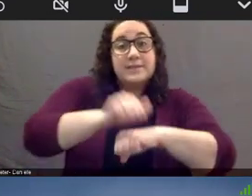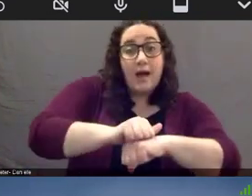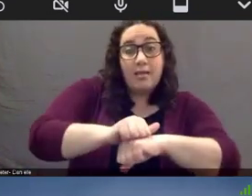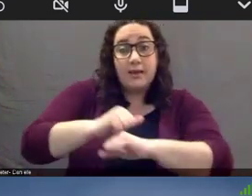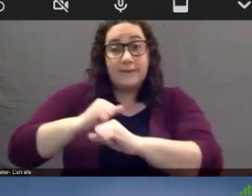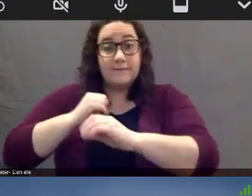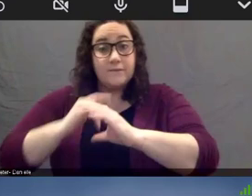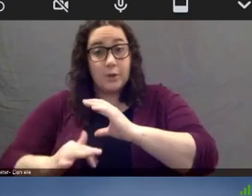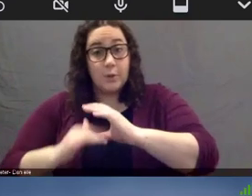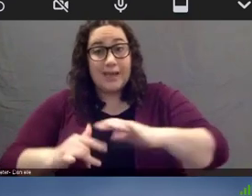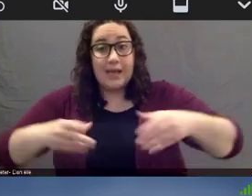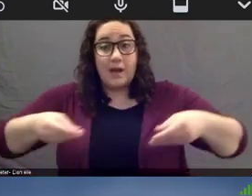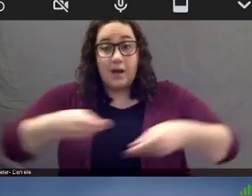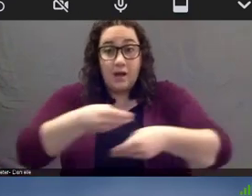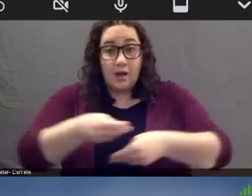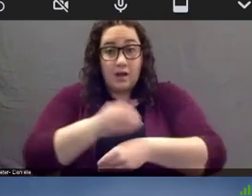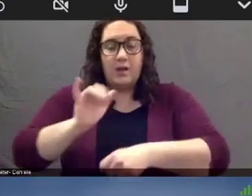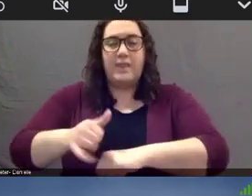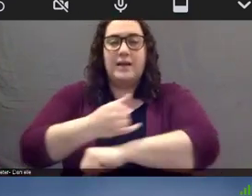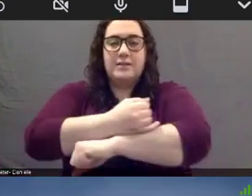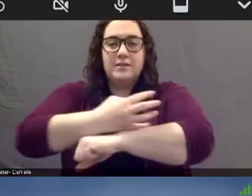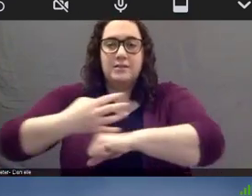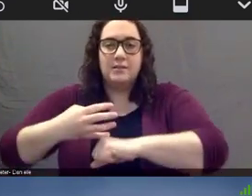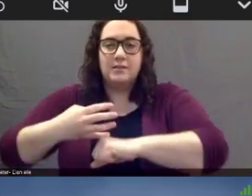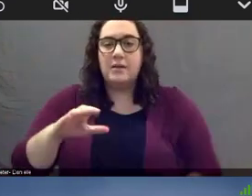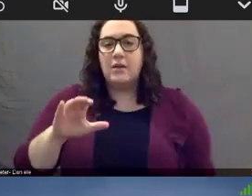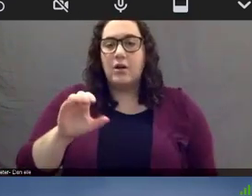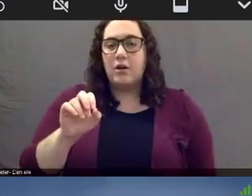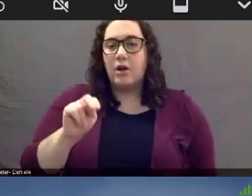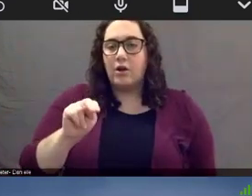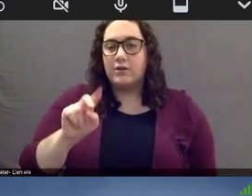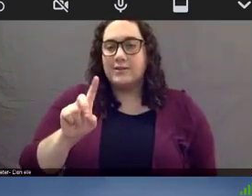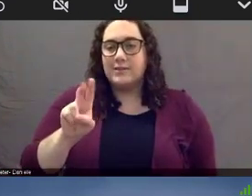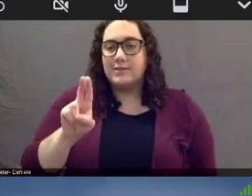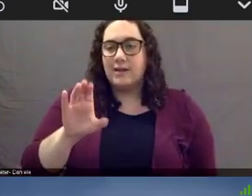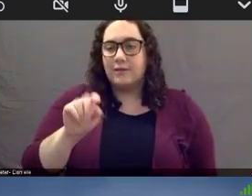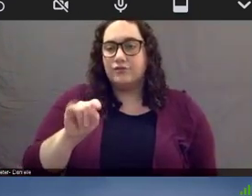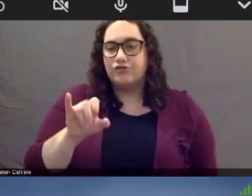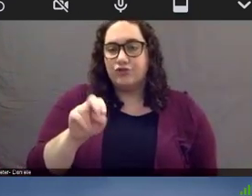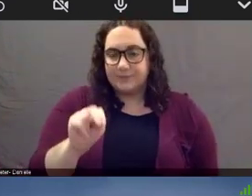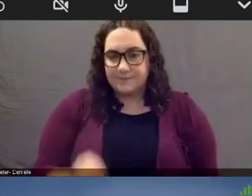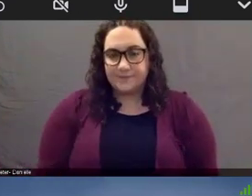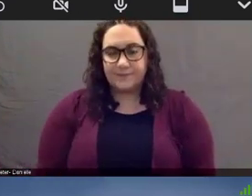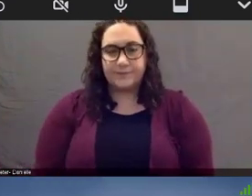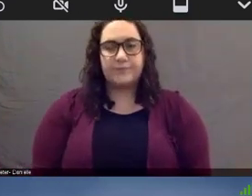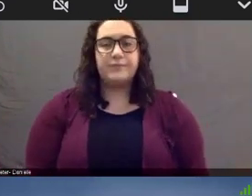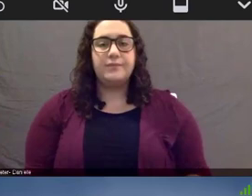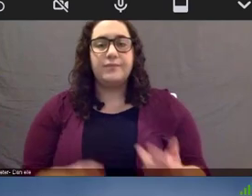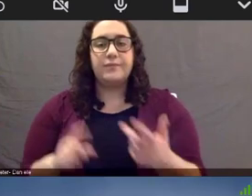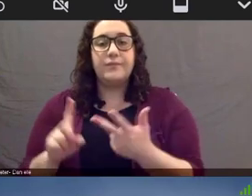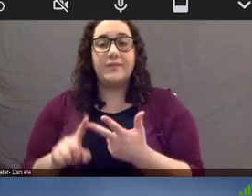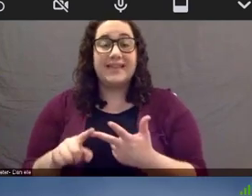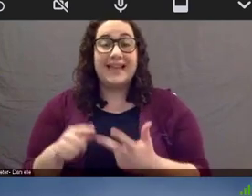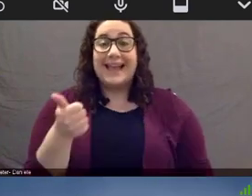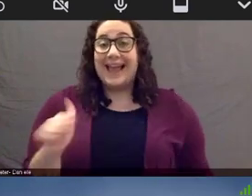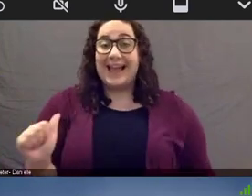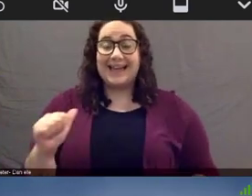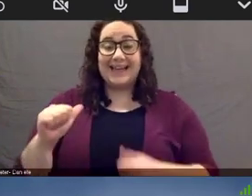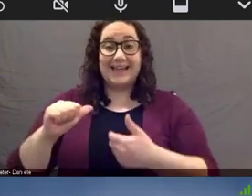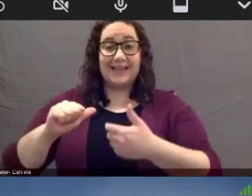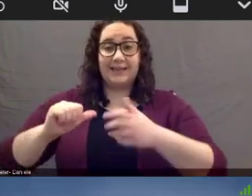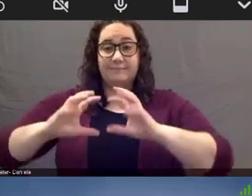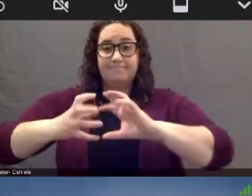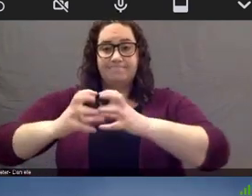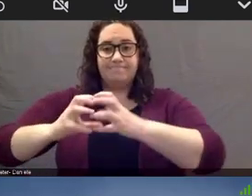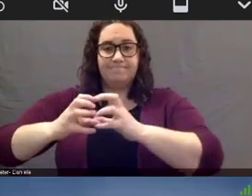any body that has a temperature is also giving off this electromagnetic